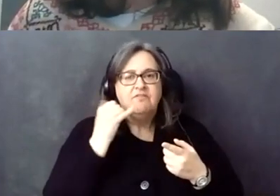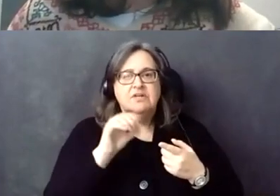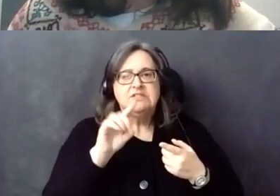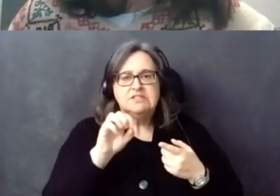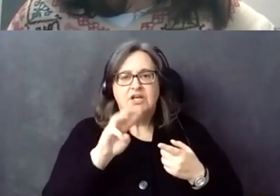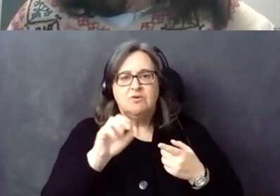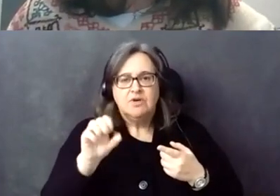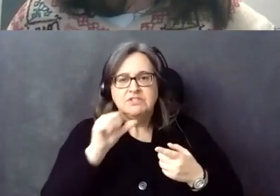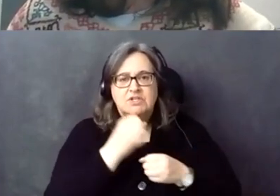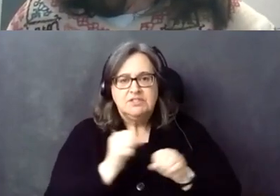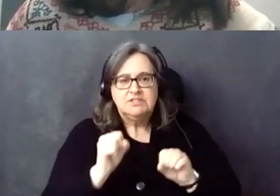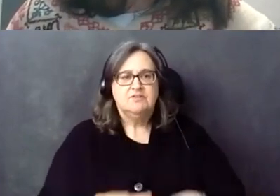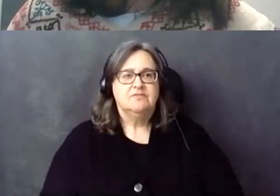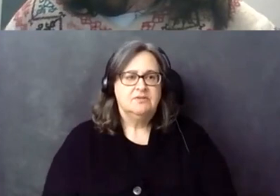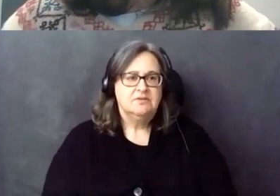for them.